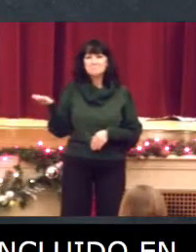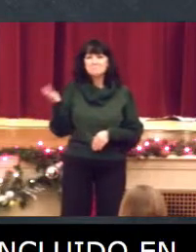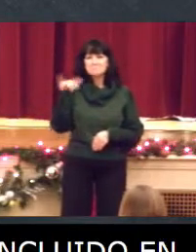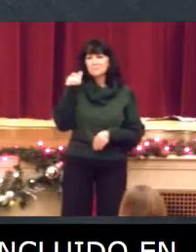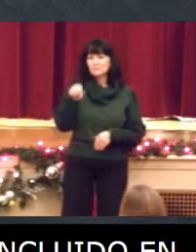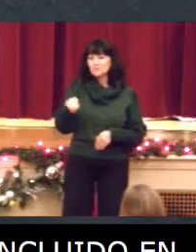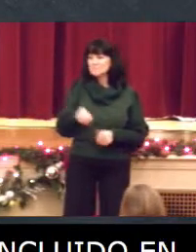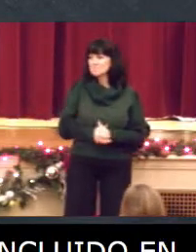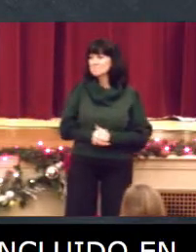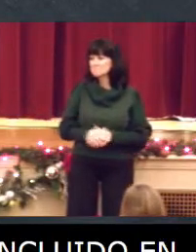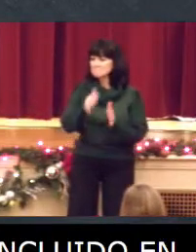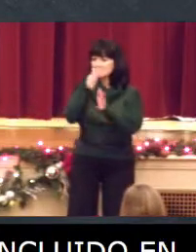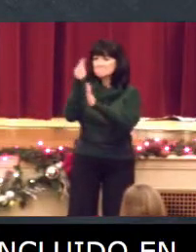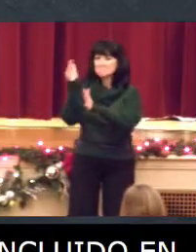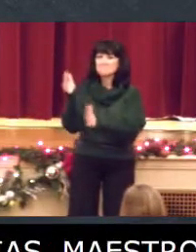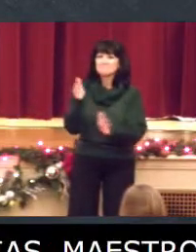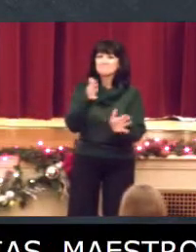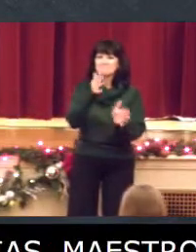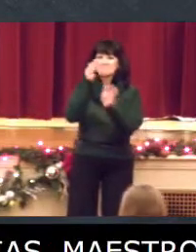Thank you, Governor.